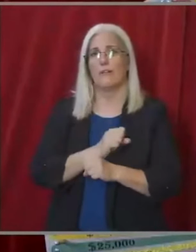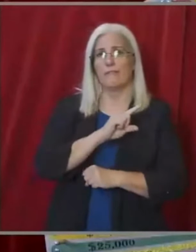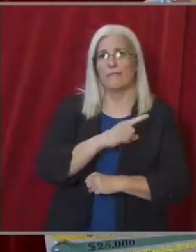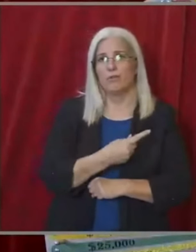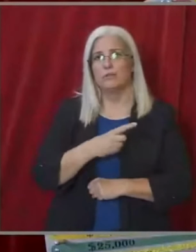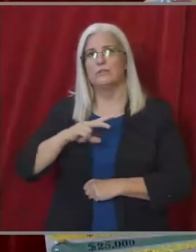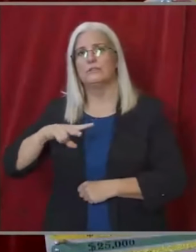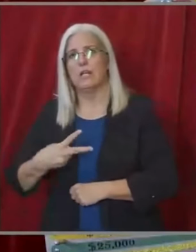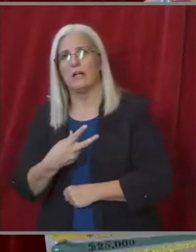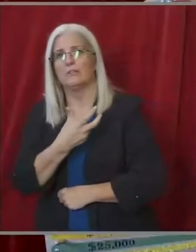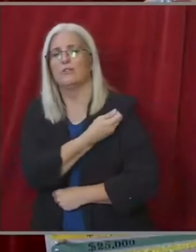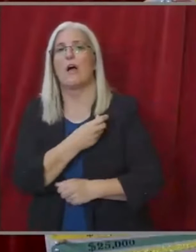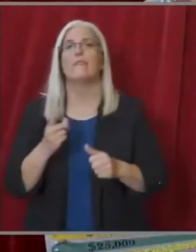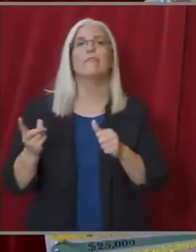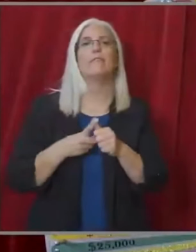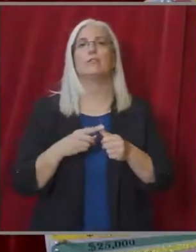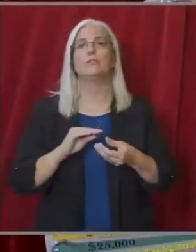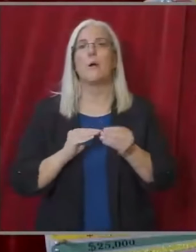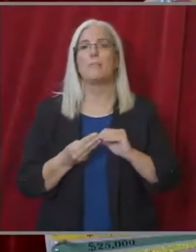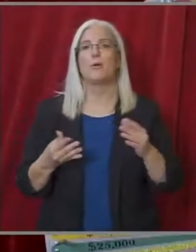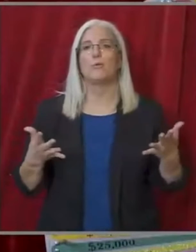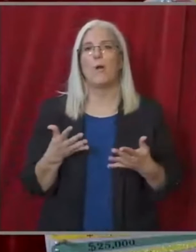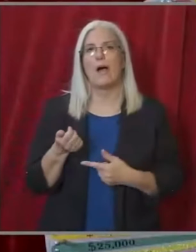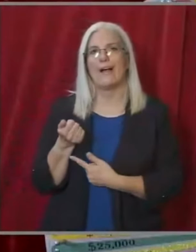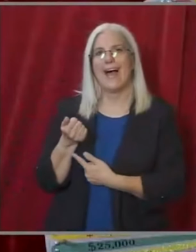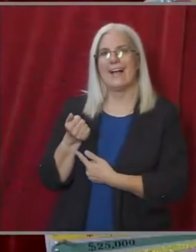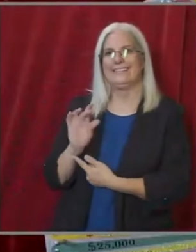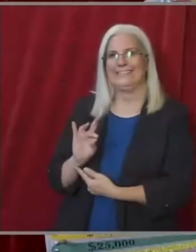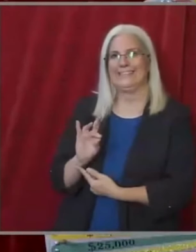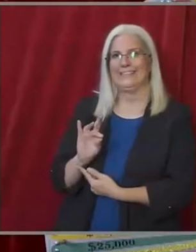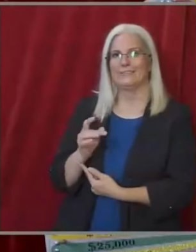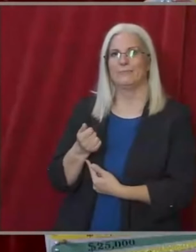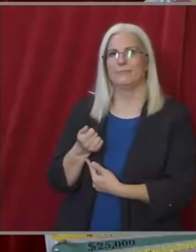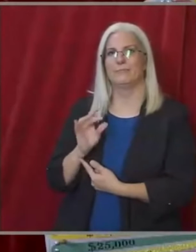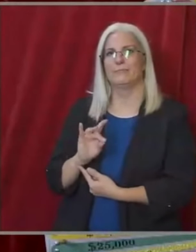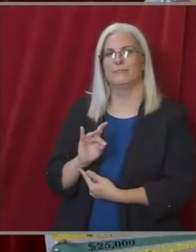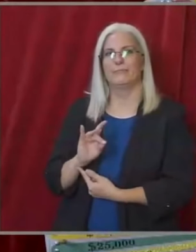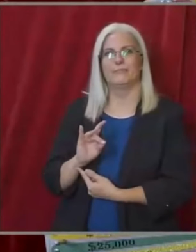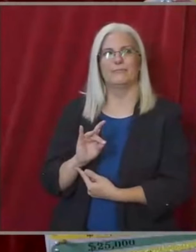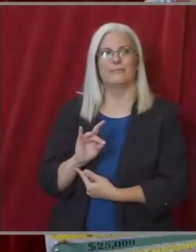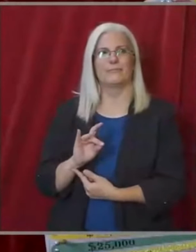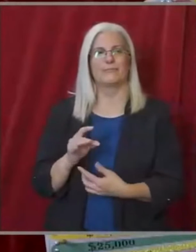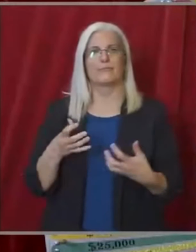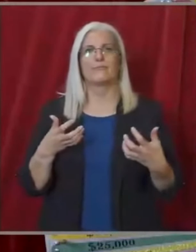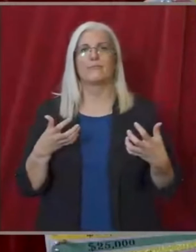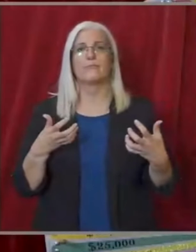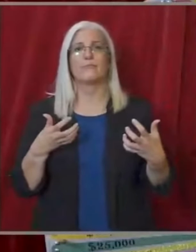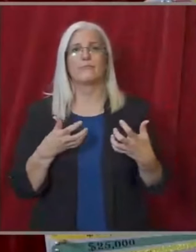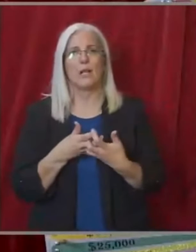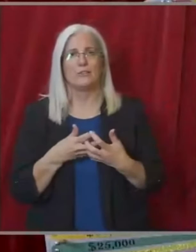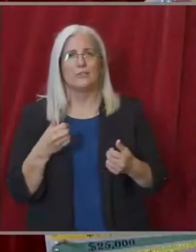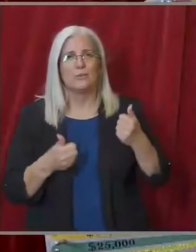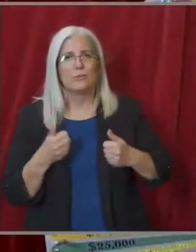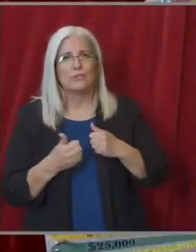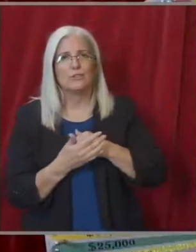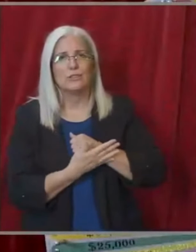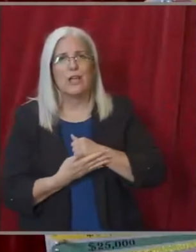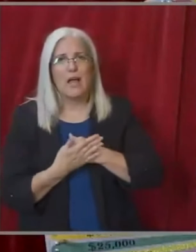number 18. 18. There you are. We'll find out where number 18 is.